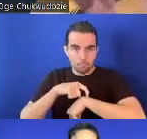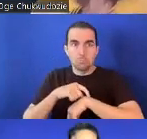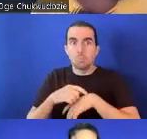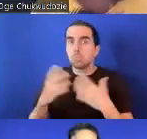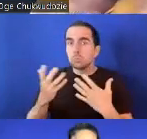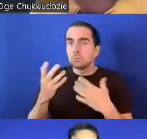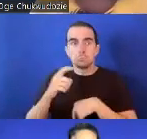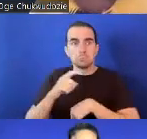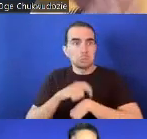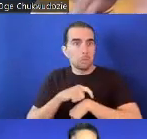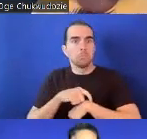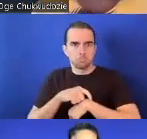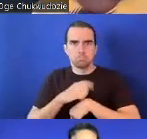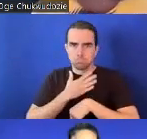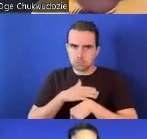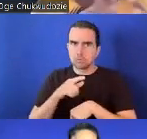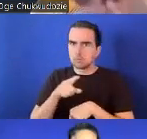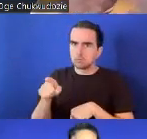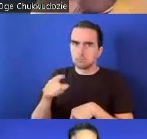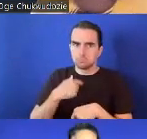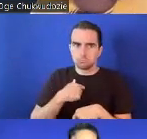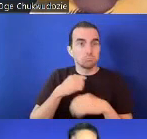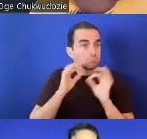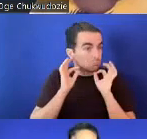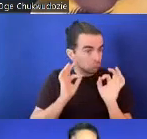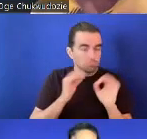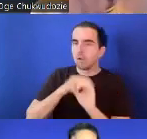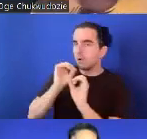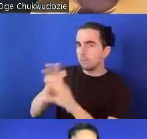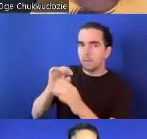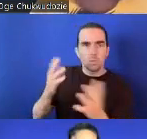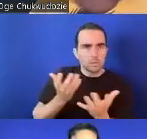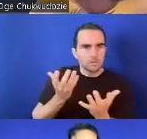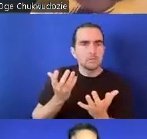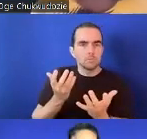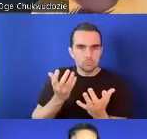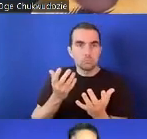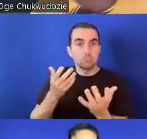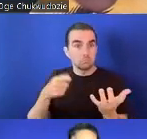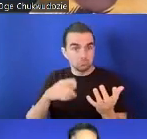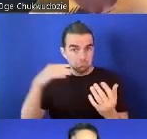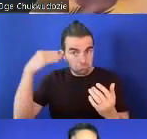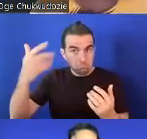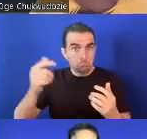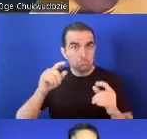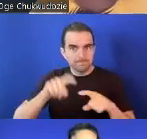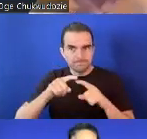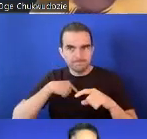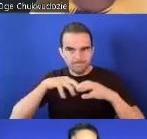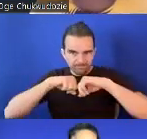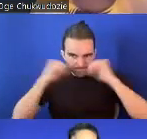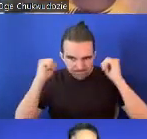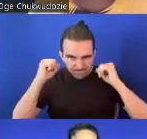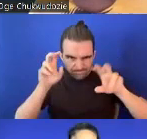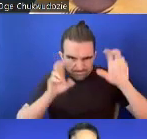investigation, because sometimes not all of them that will require investigation. Some might be straightforward answers. Like if somebody is asking for why they are not